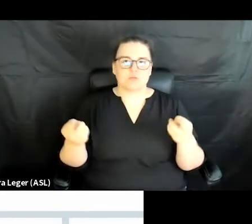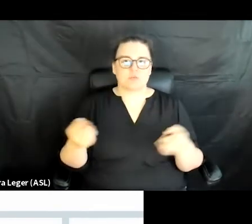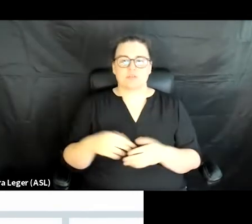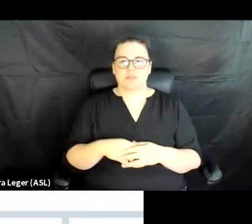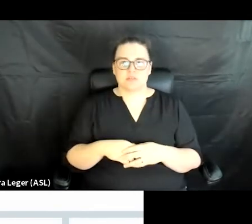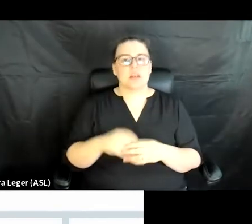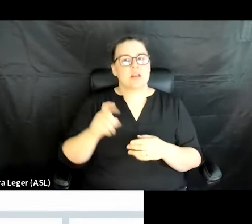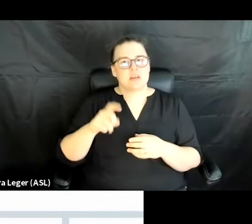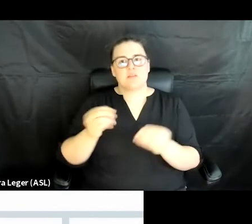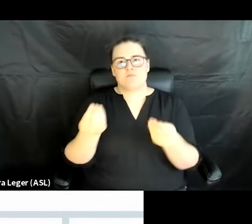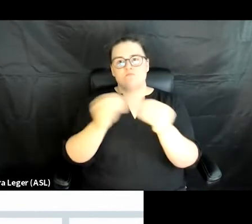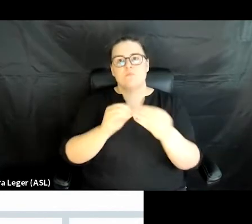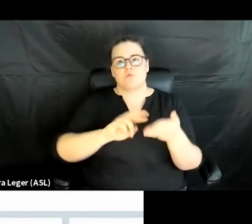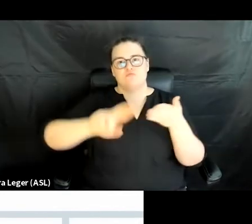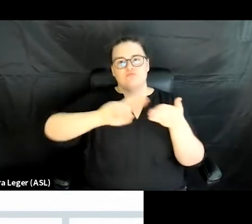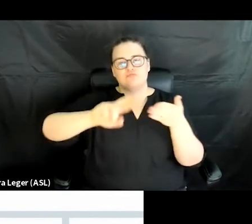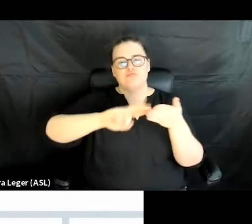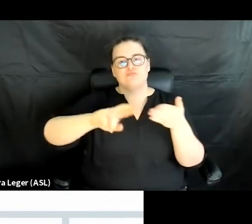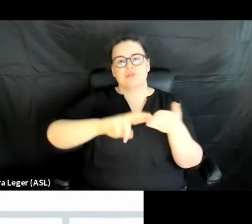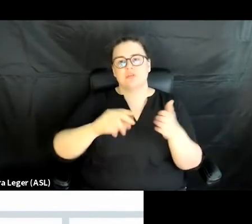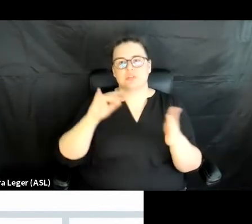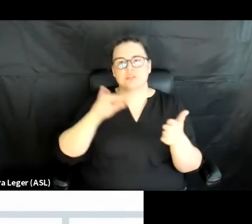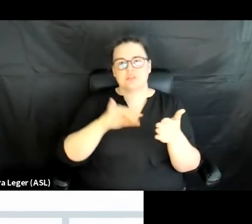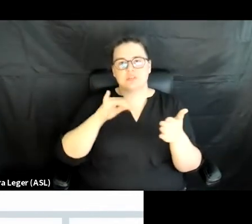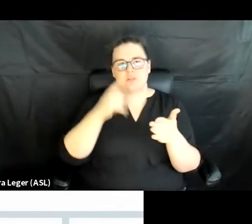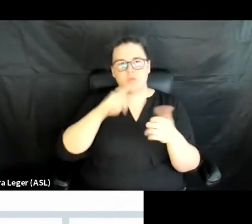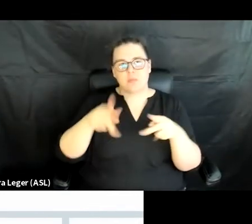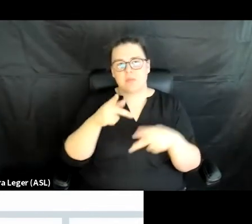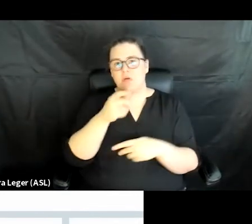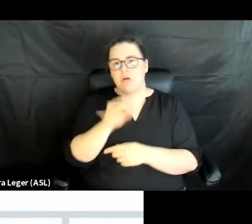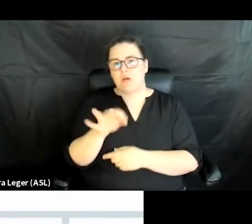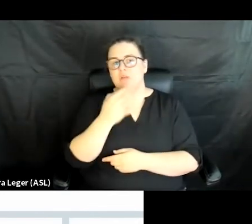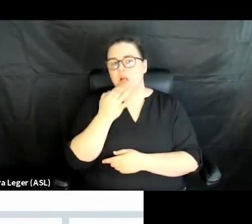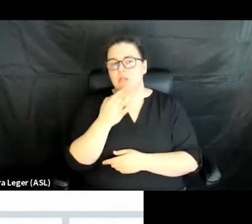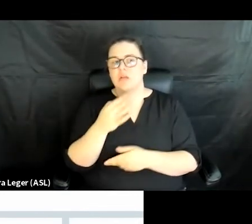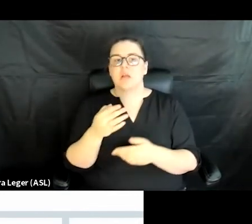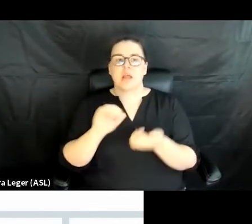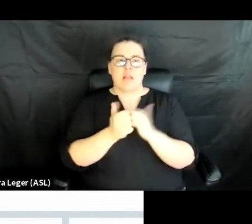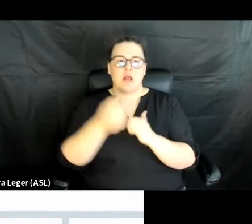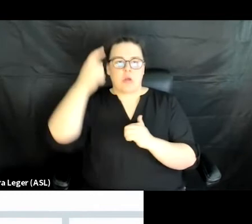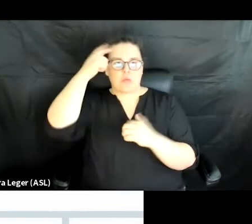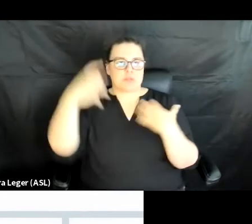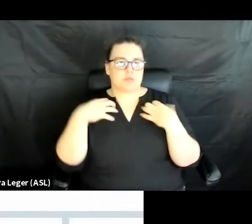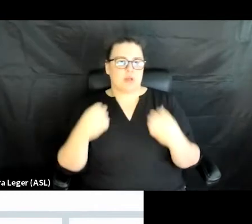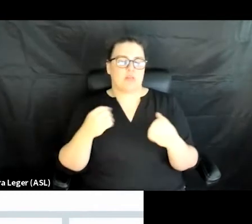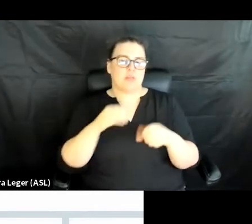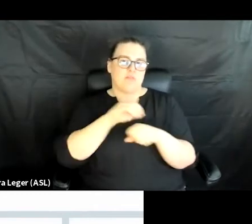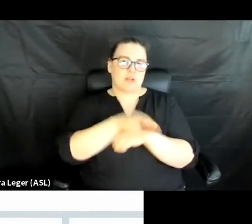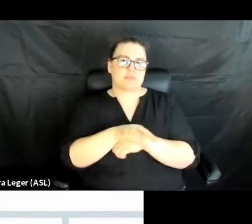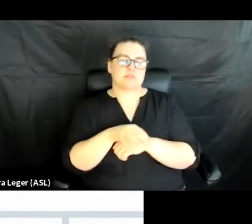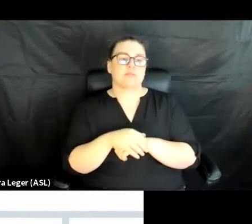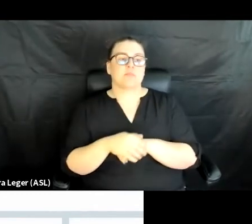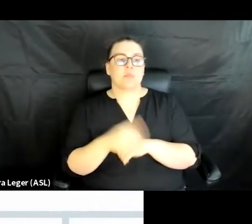for research studies on persons of color and how mental health affects them. One of the things that Clive mentioned is